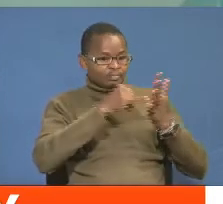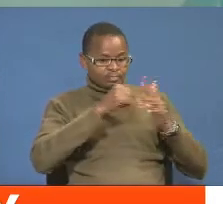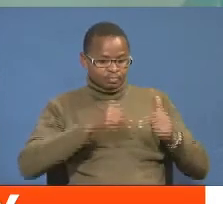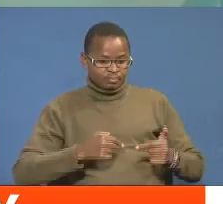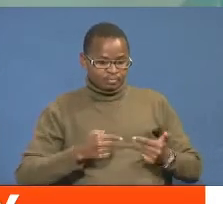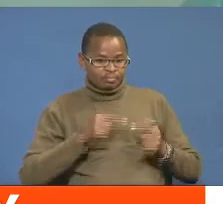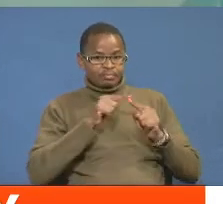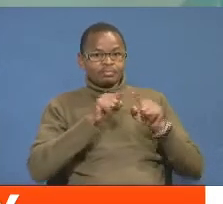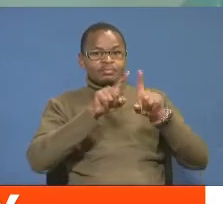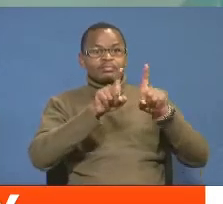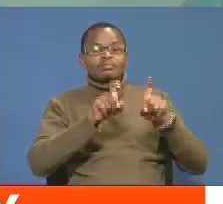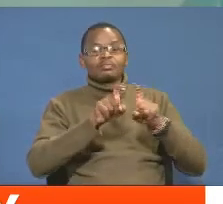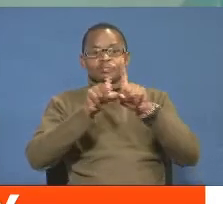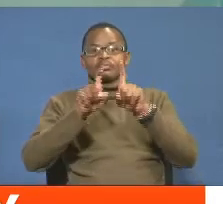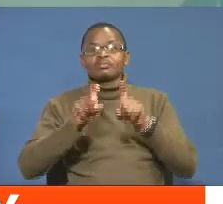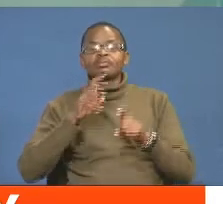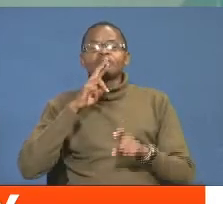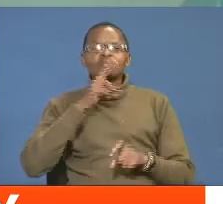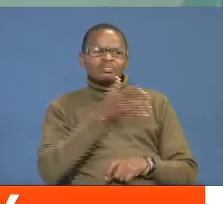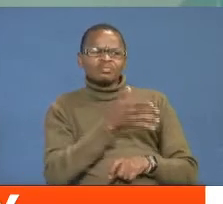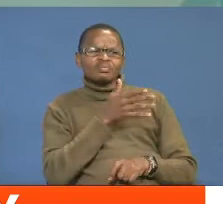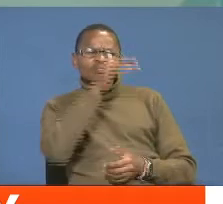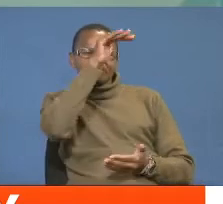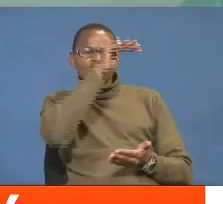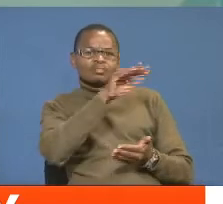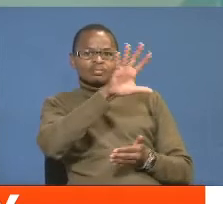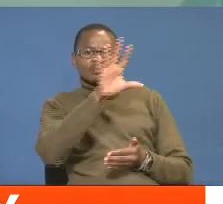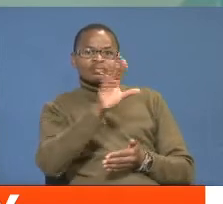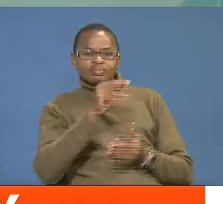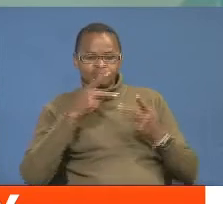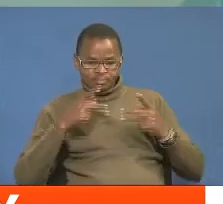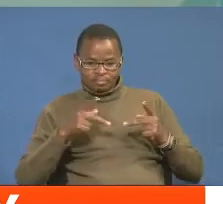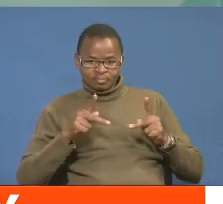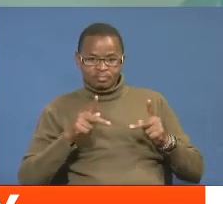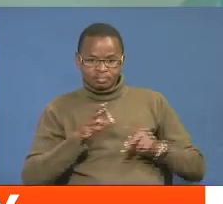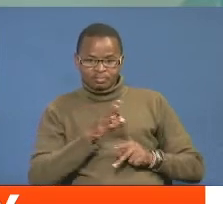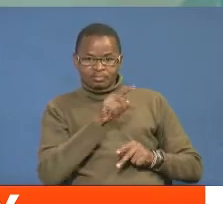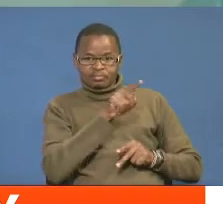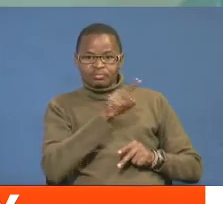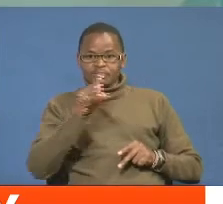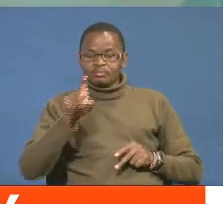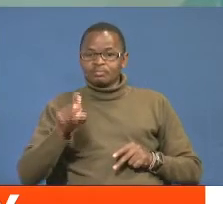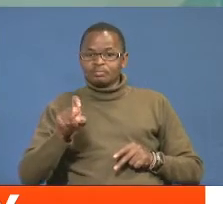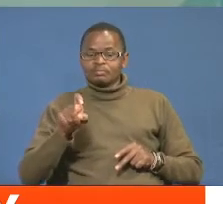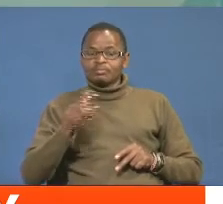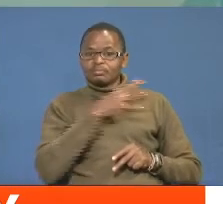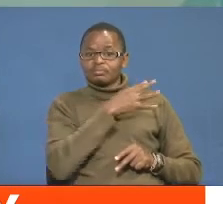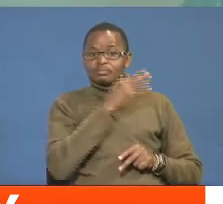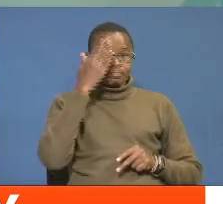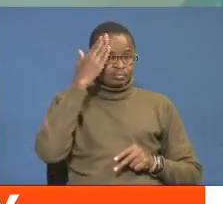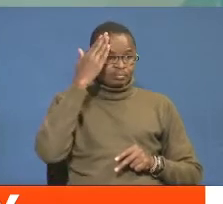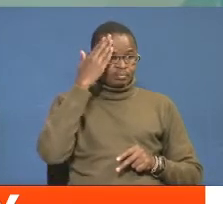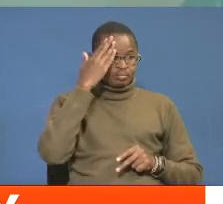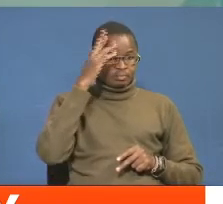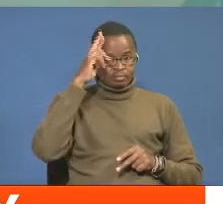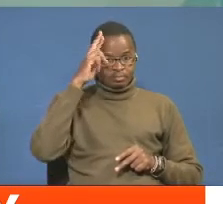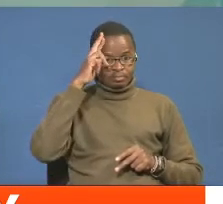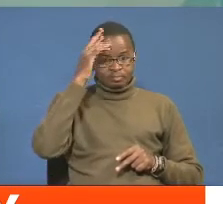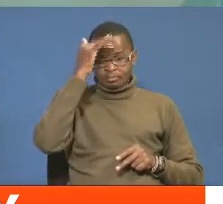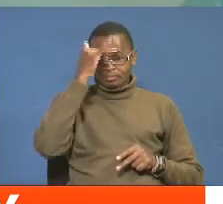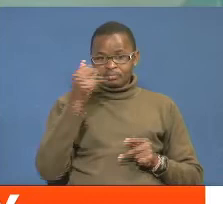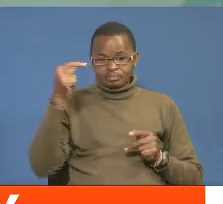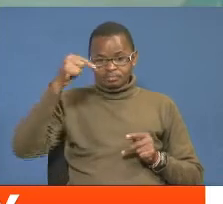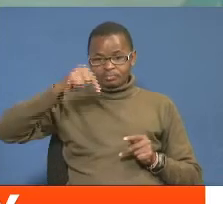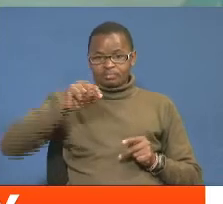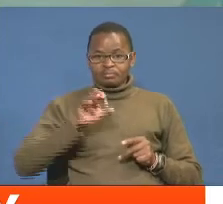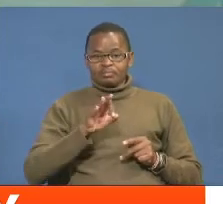you go to the question of are they here to reduce the African population in terms of this vaccination, and the reason why they